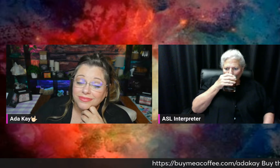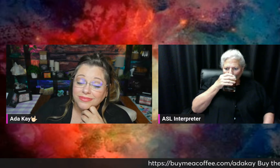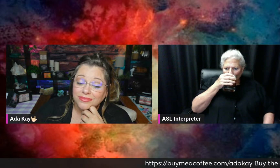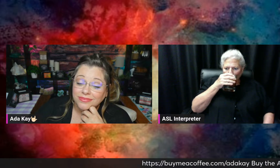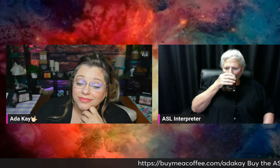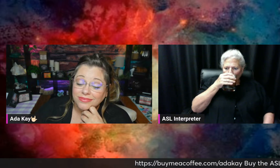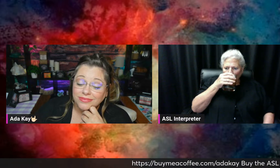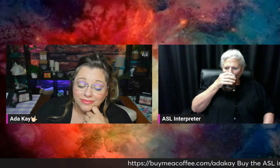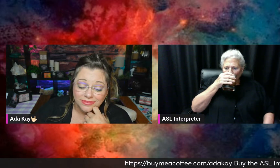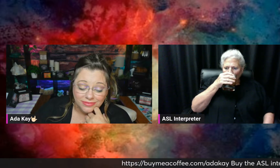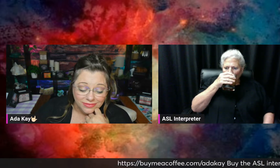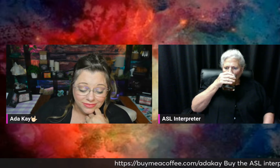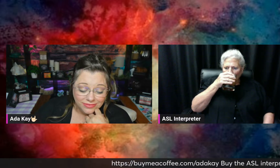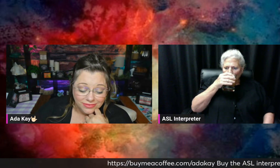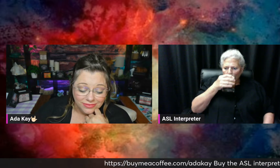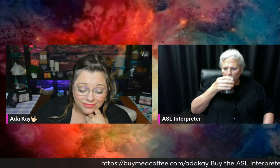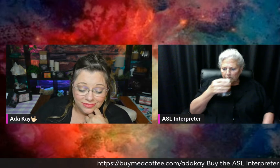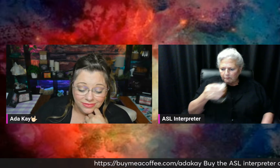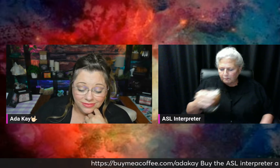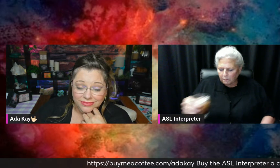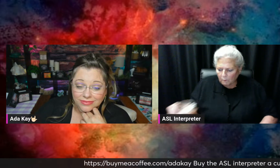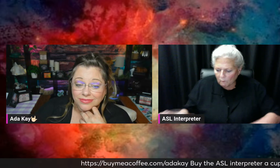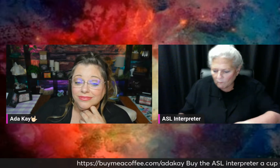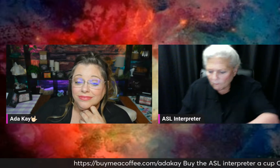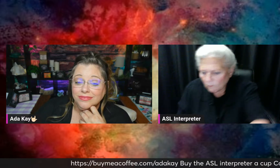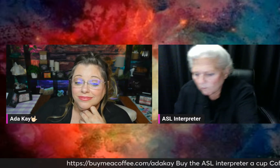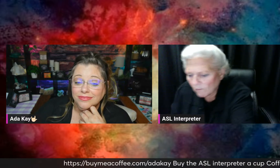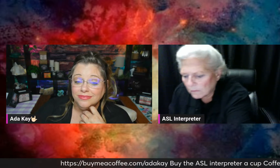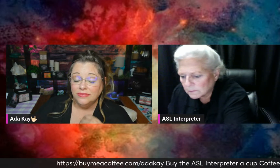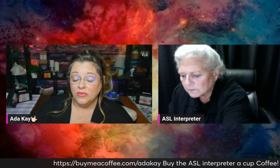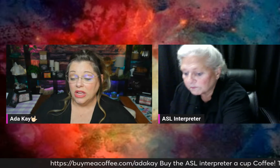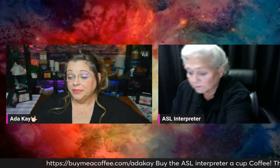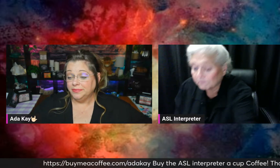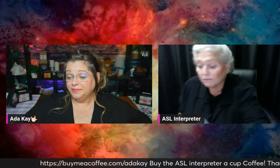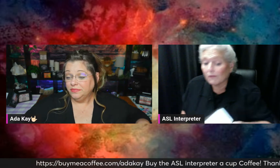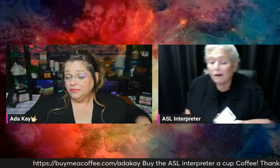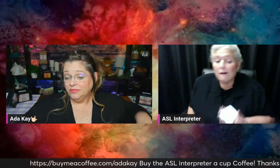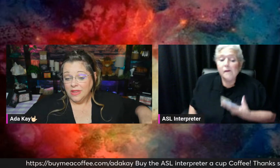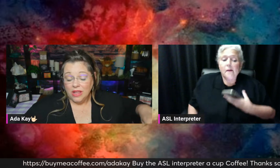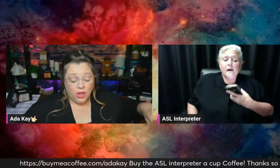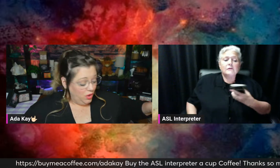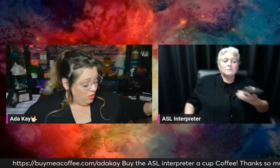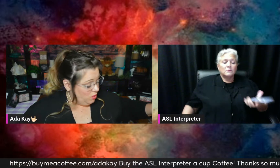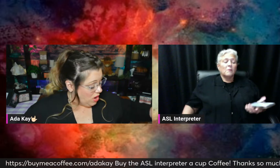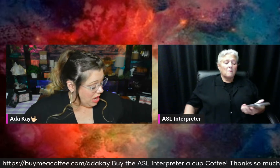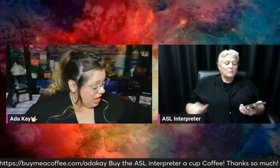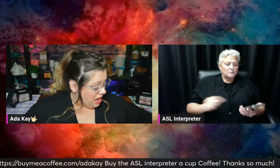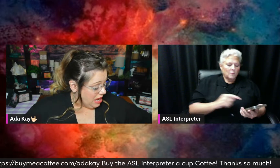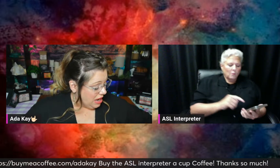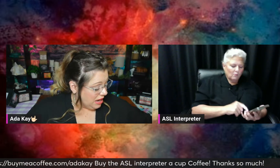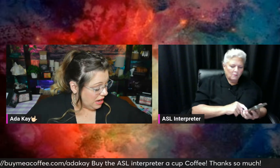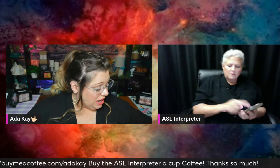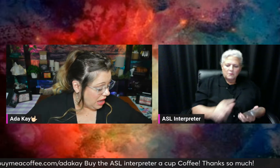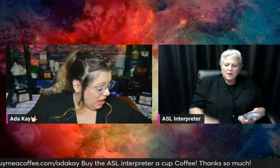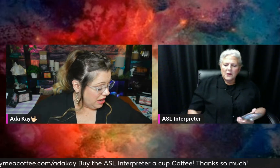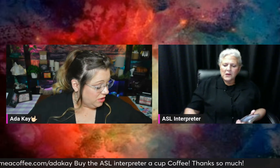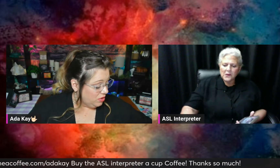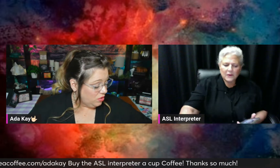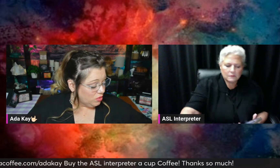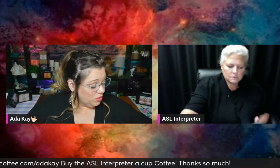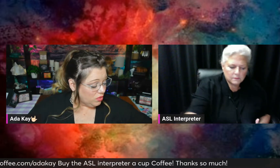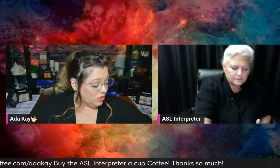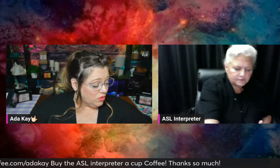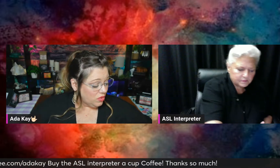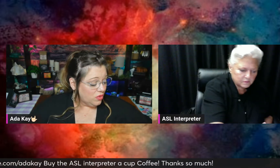nurse smoked. That's bad. If you smoke, quit. Yeah. Which, I